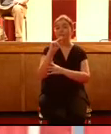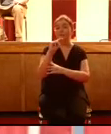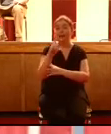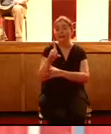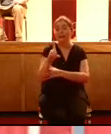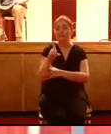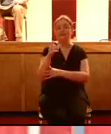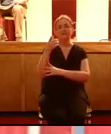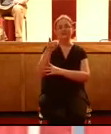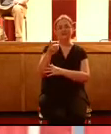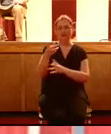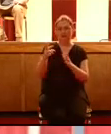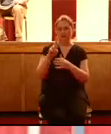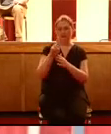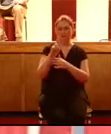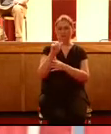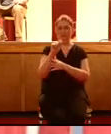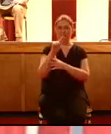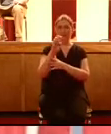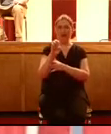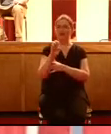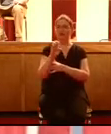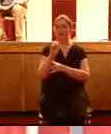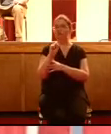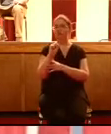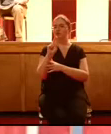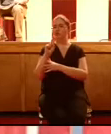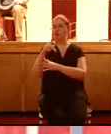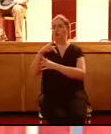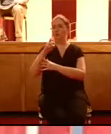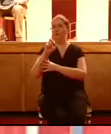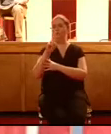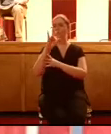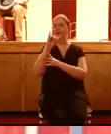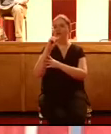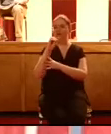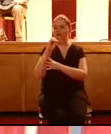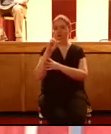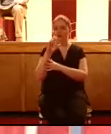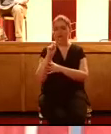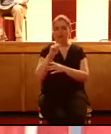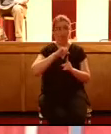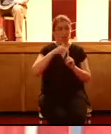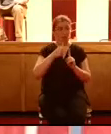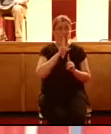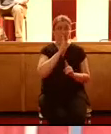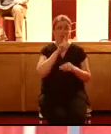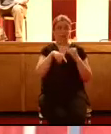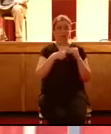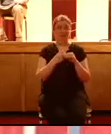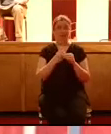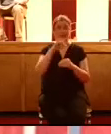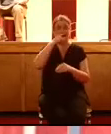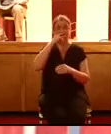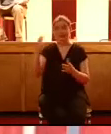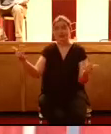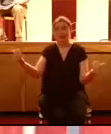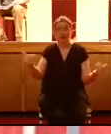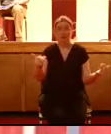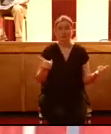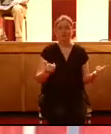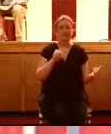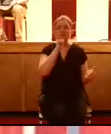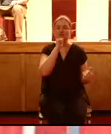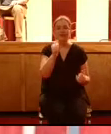straight superiors. We have to support this. When you talk about getting kids back, they're not going to come for a great